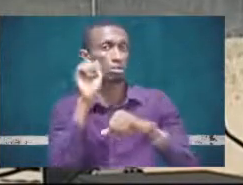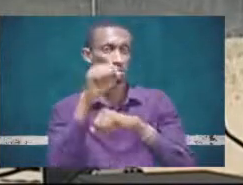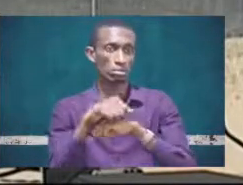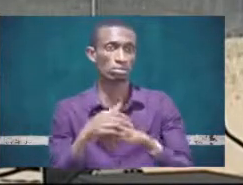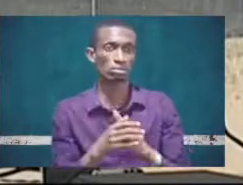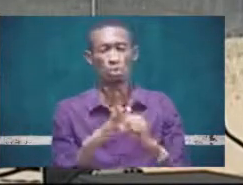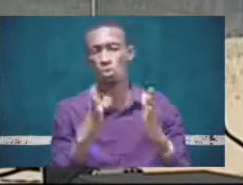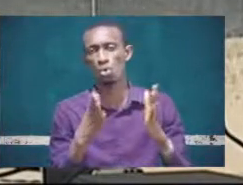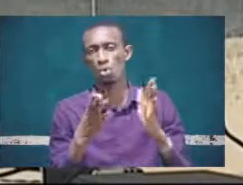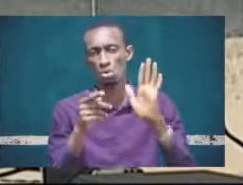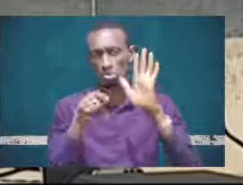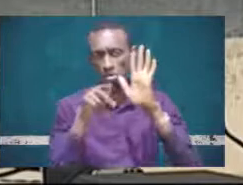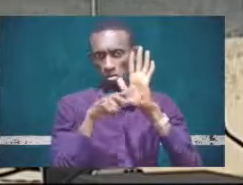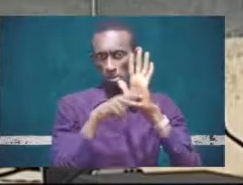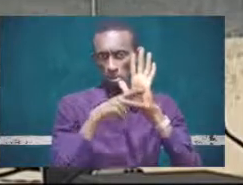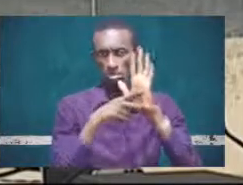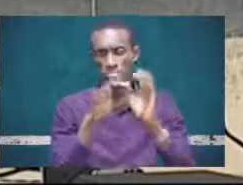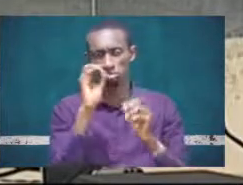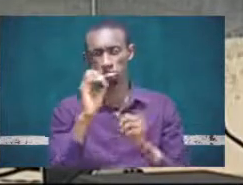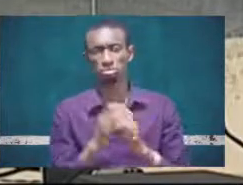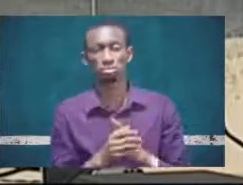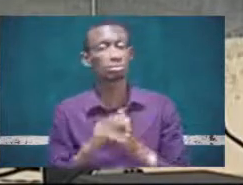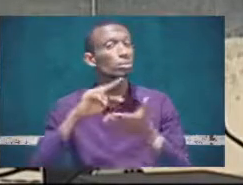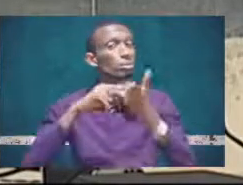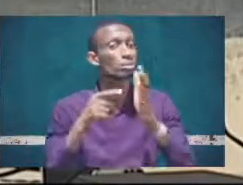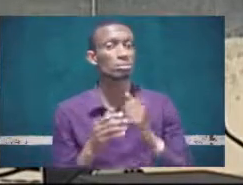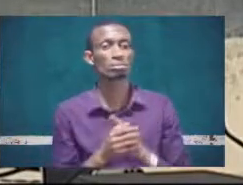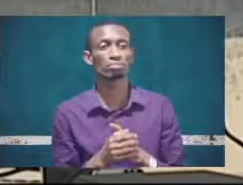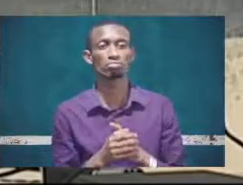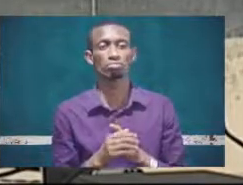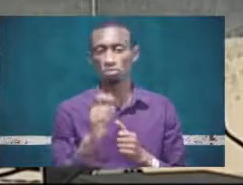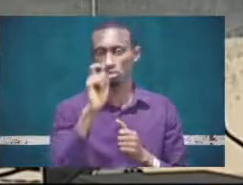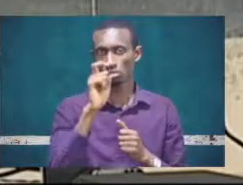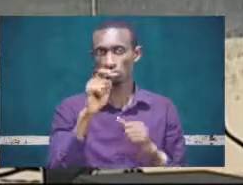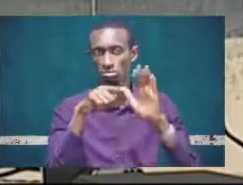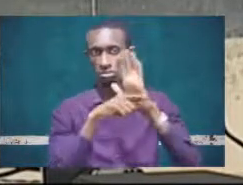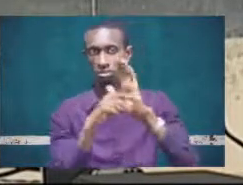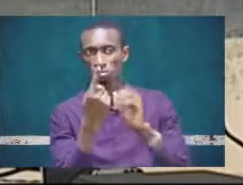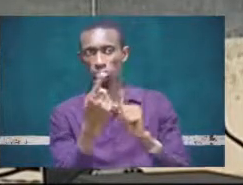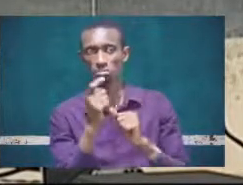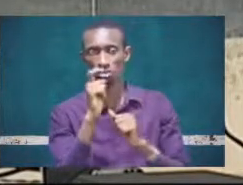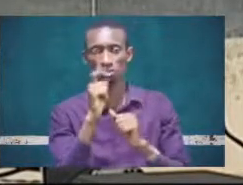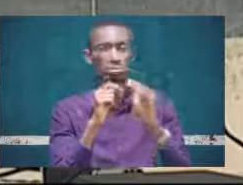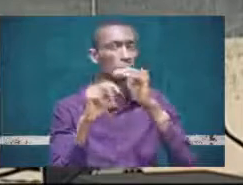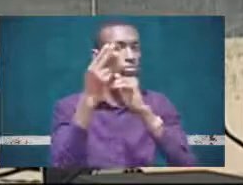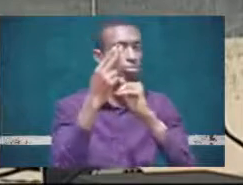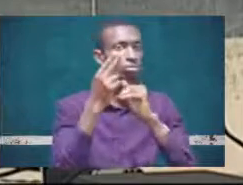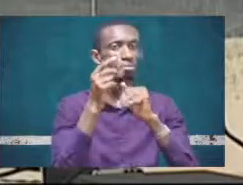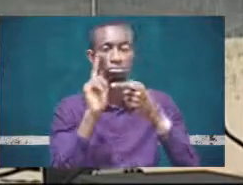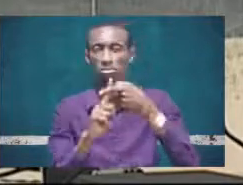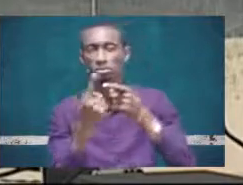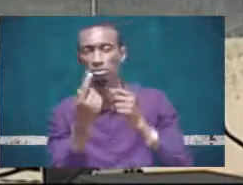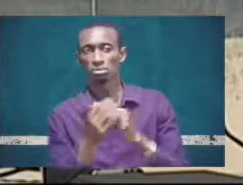or equal to 0, means that I have x minus 1 times x squared plus